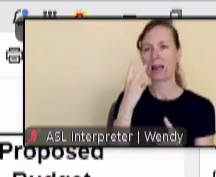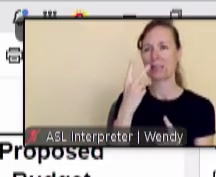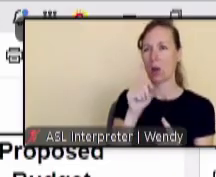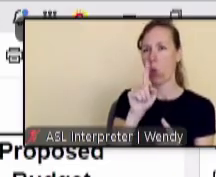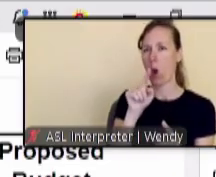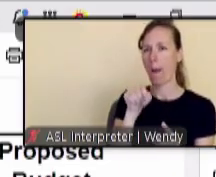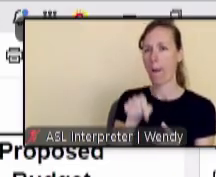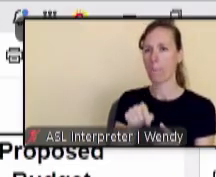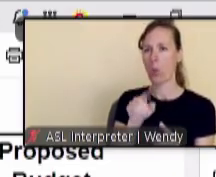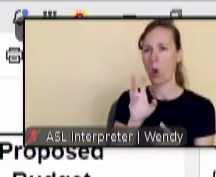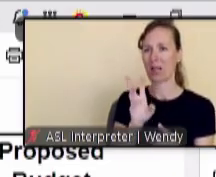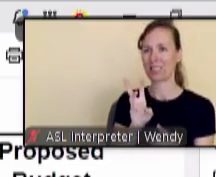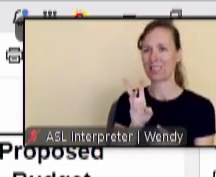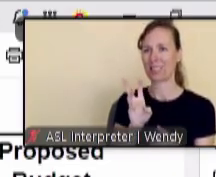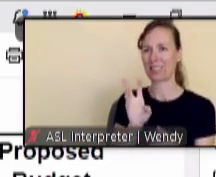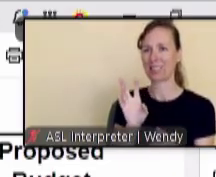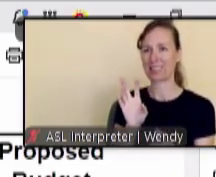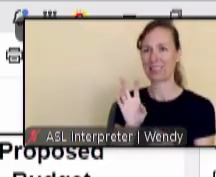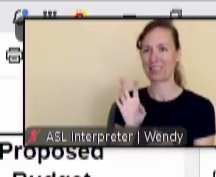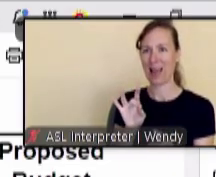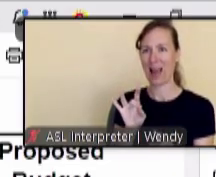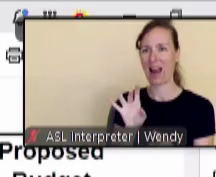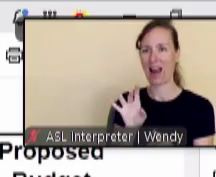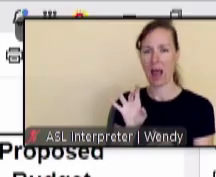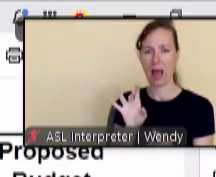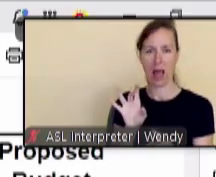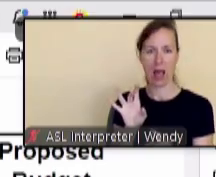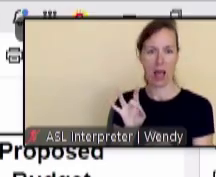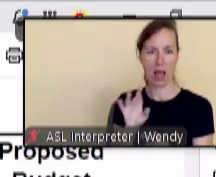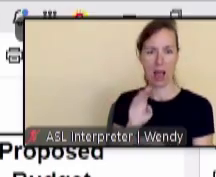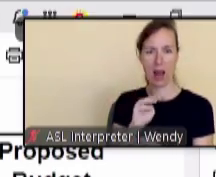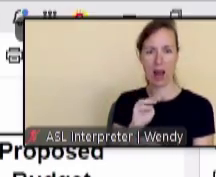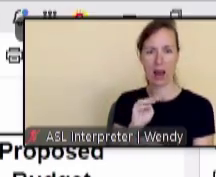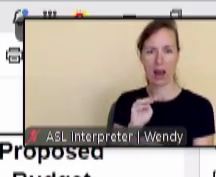1.688 million for the federal earmark.